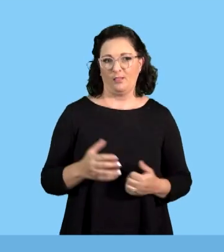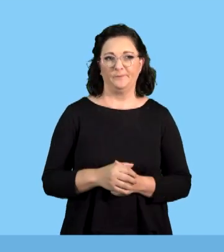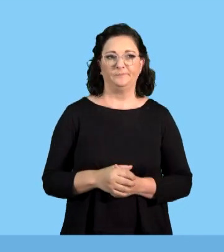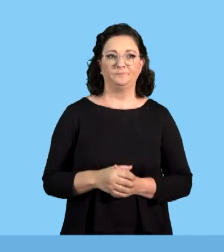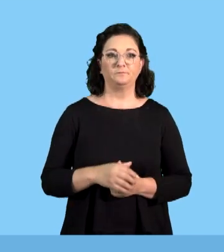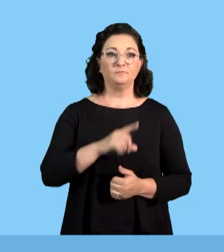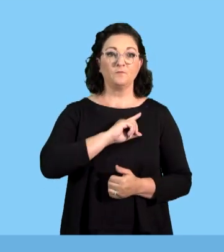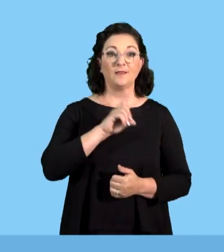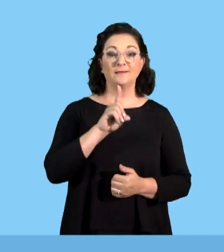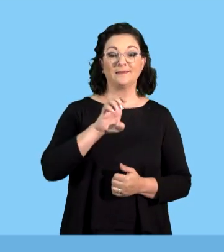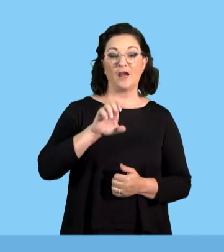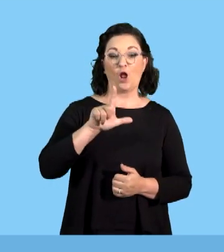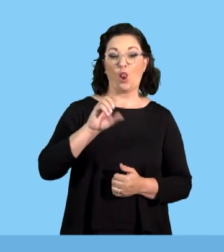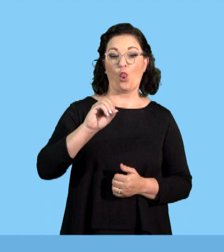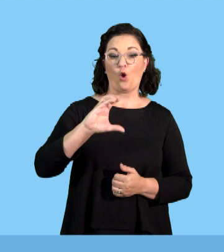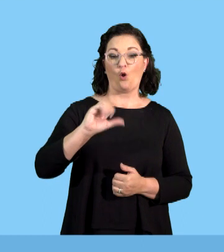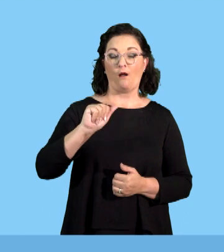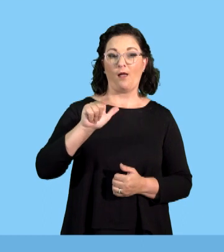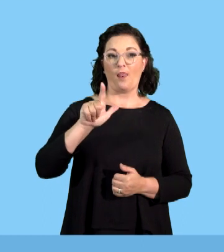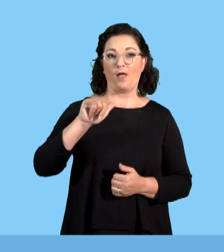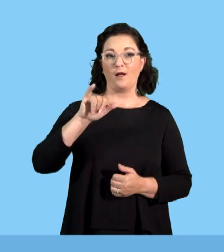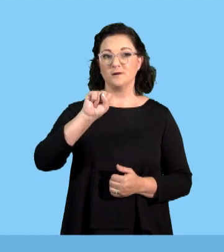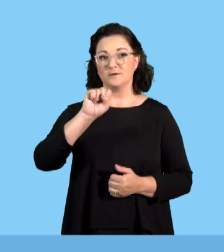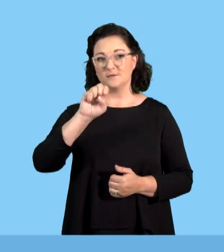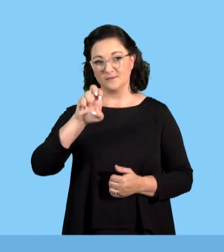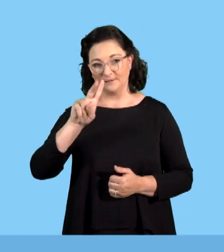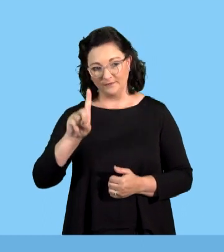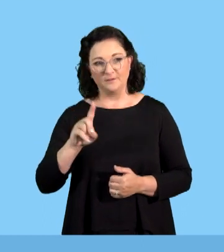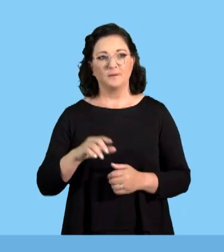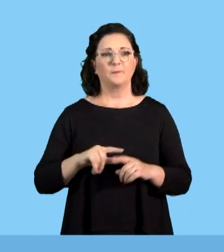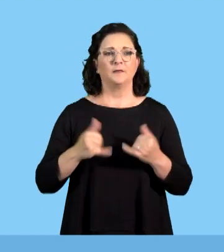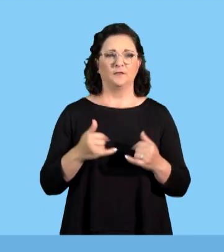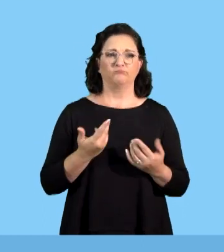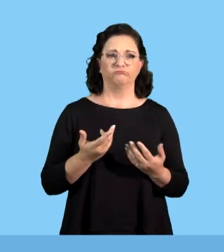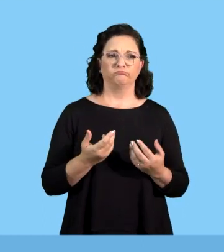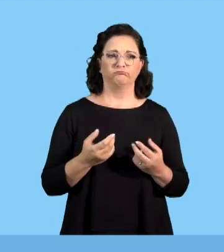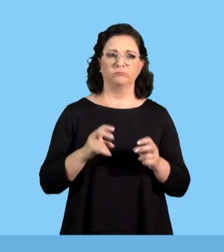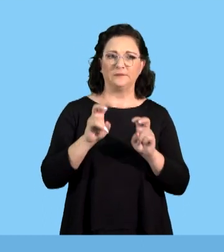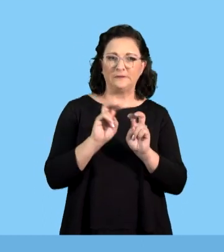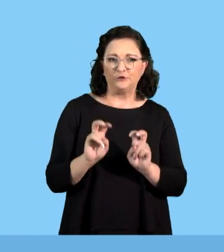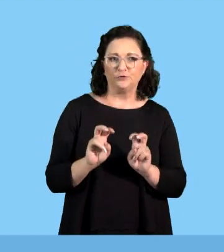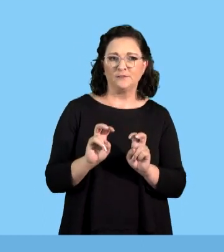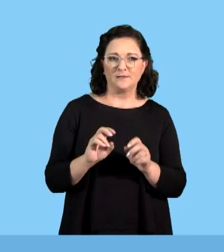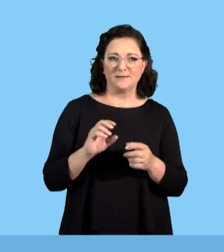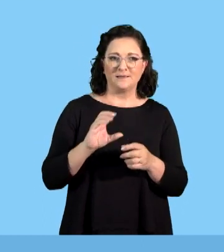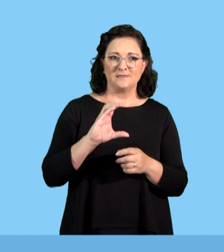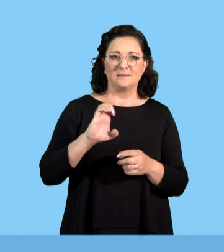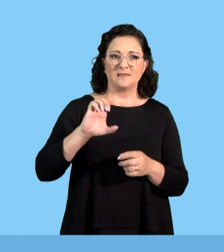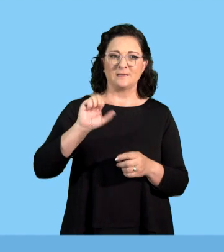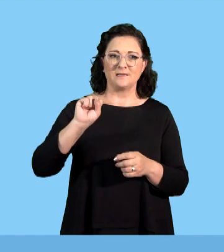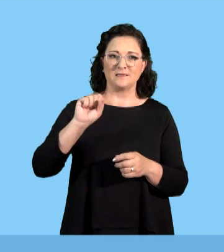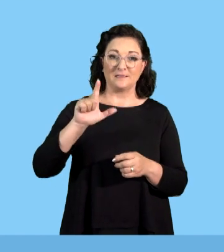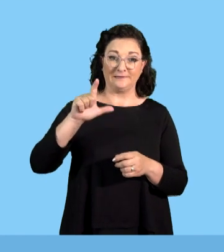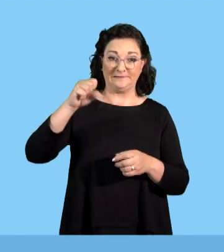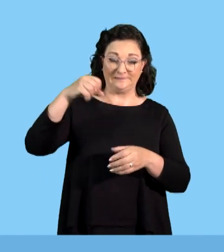electrons are known as your delocalized electrons. And then in addition to that, we also know that electrical cells are the source of